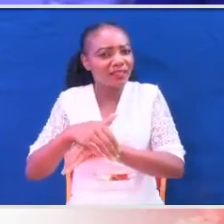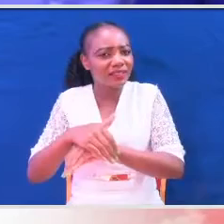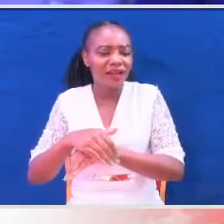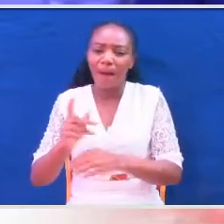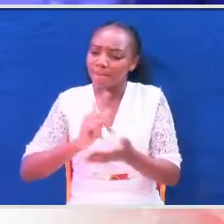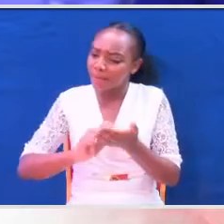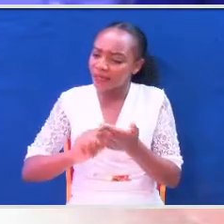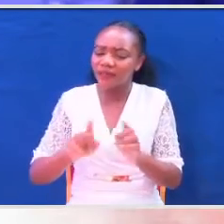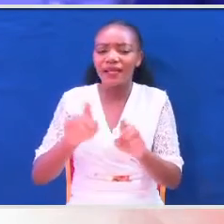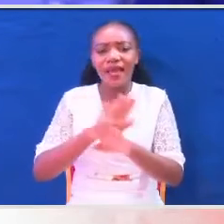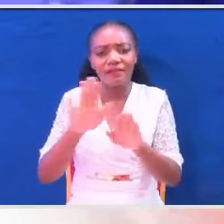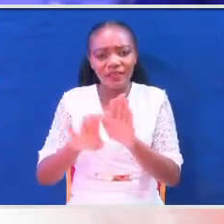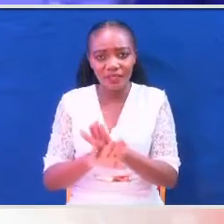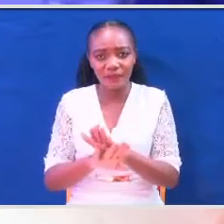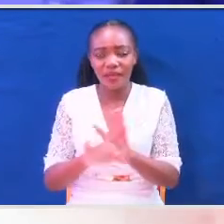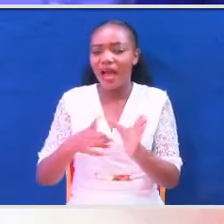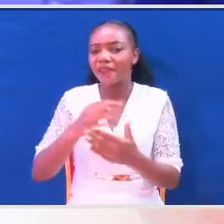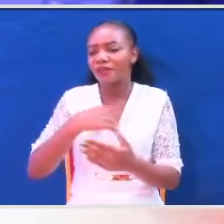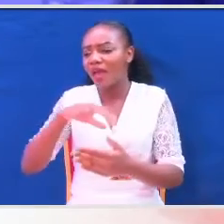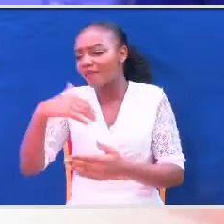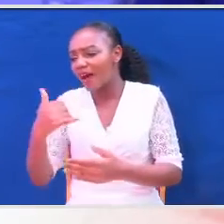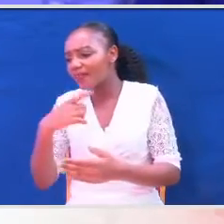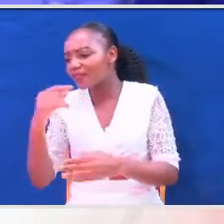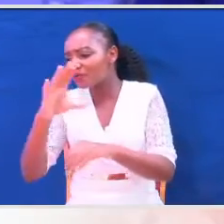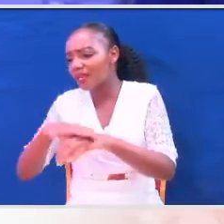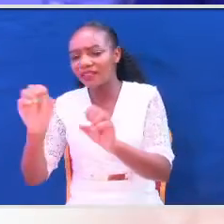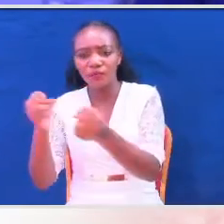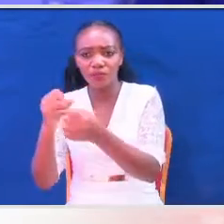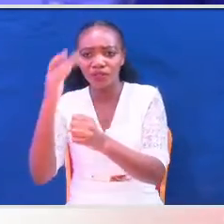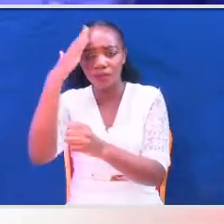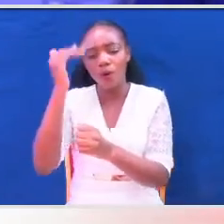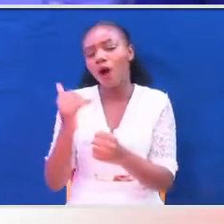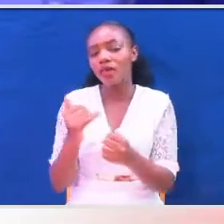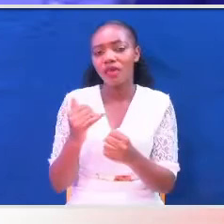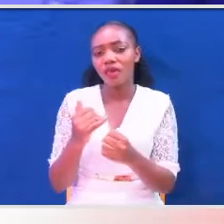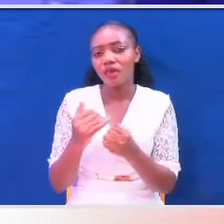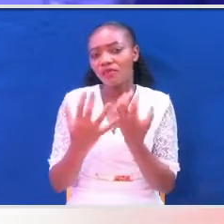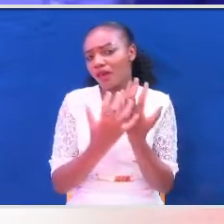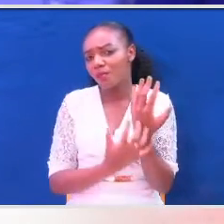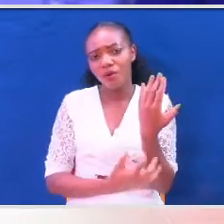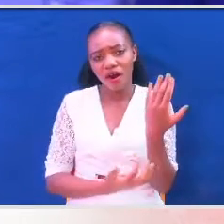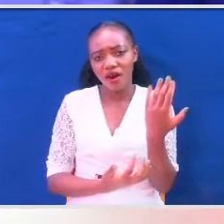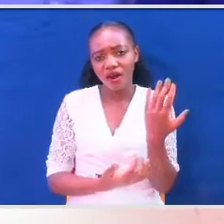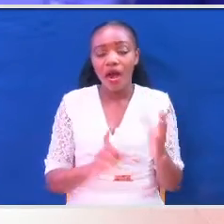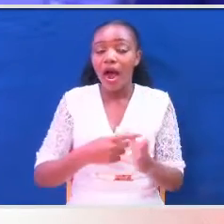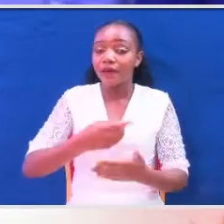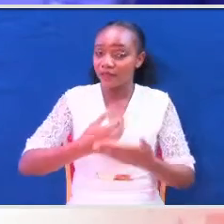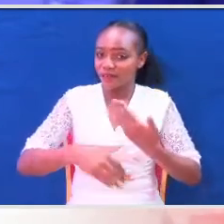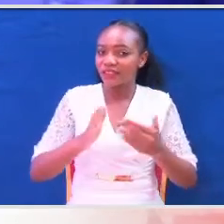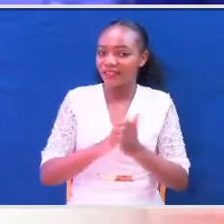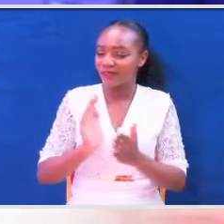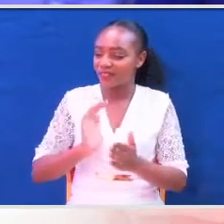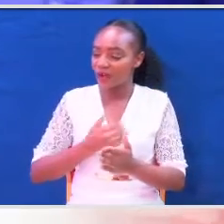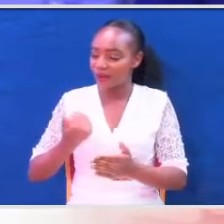everything. And then we have those who can't afford to do it because of the backgrounds they come from. So we talked to our